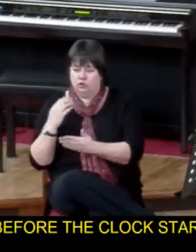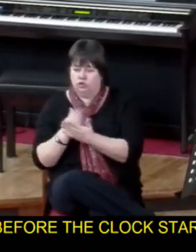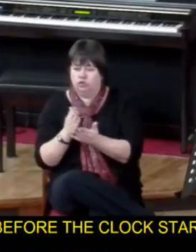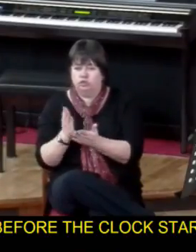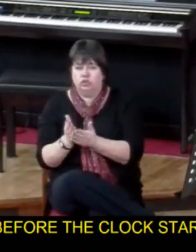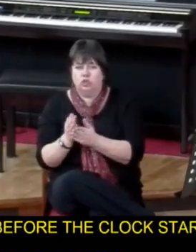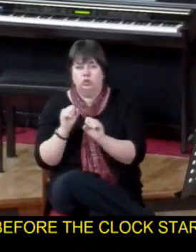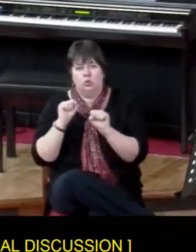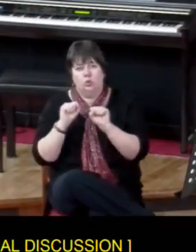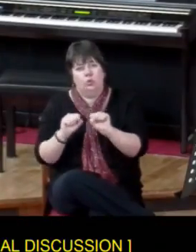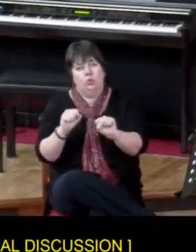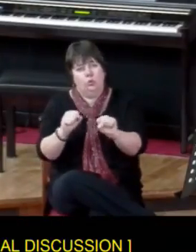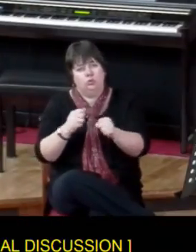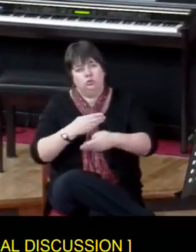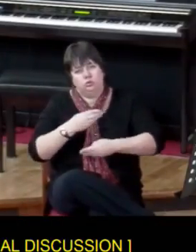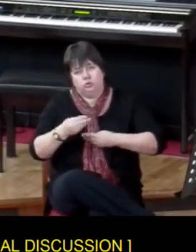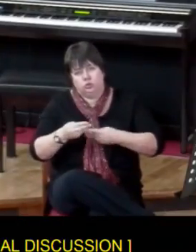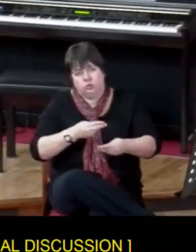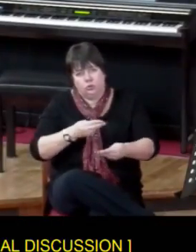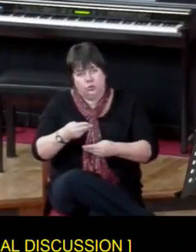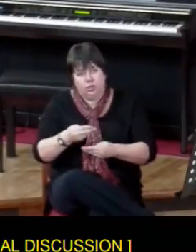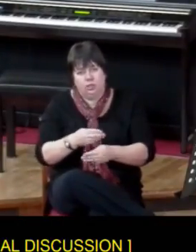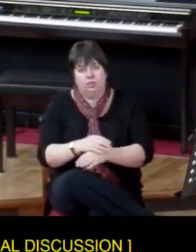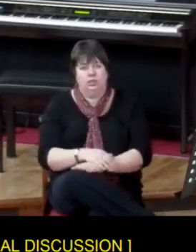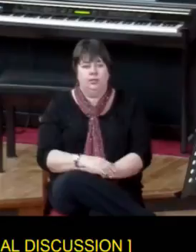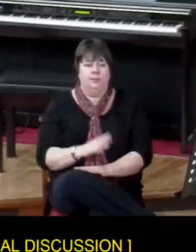share your story. Because remember,